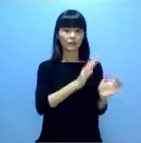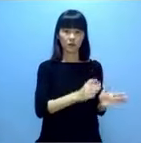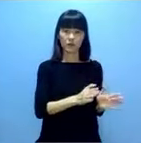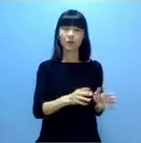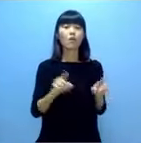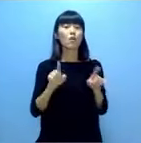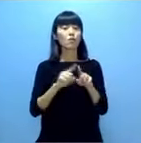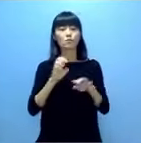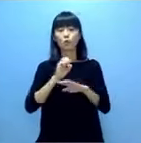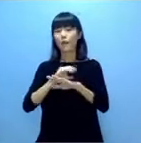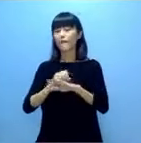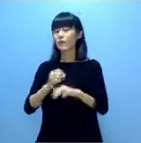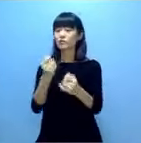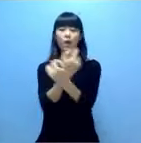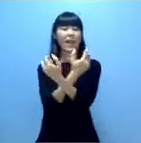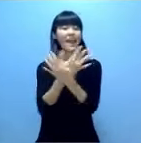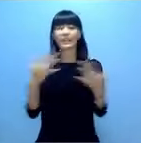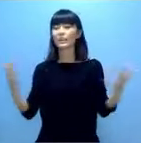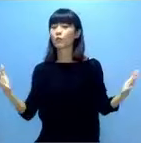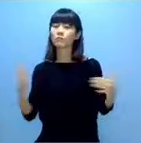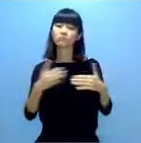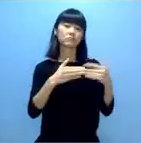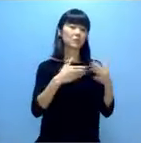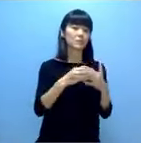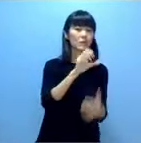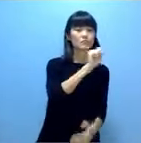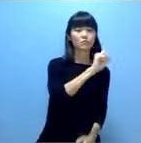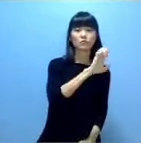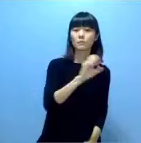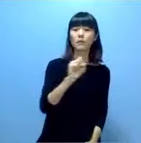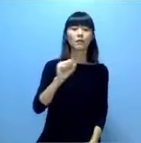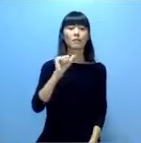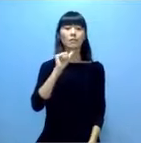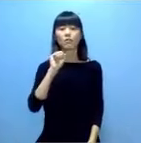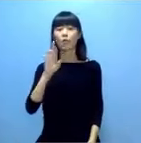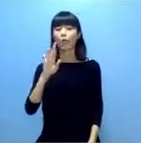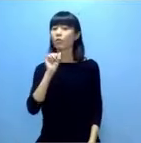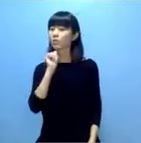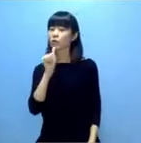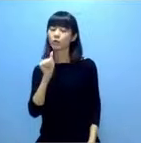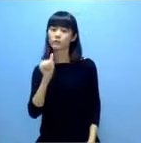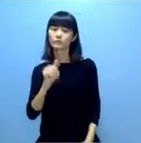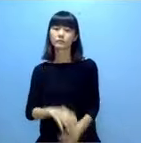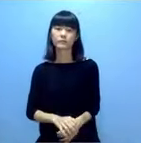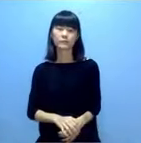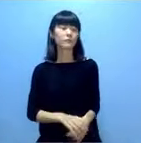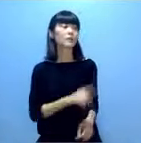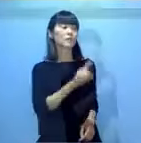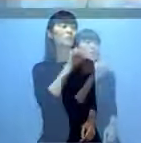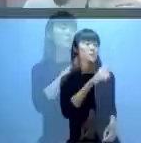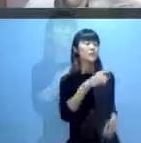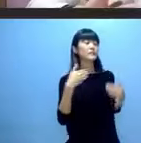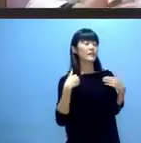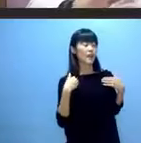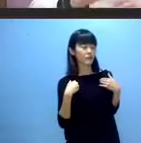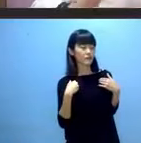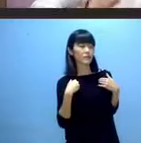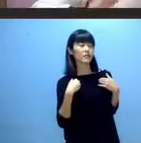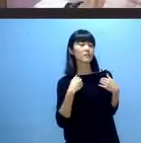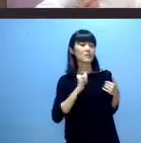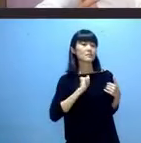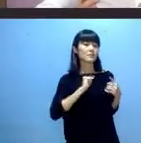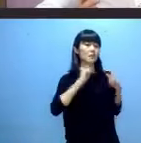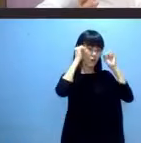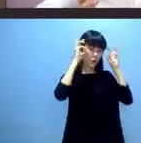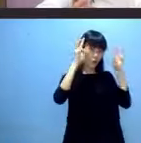advice for simply anyone. Right, so don't just jump in blind, but you must have a certain self-awareness, must have an internal narrative about